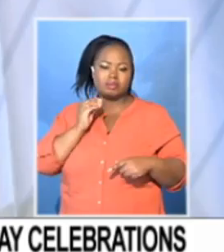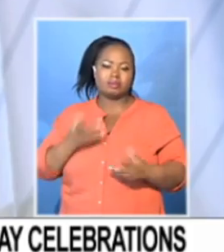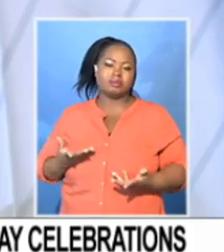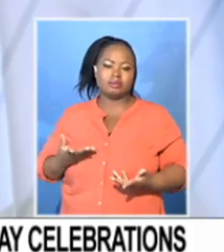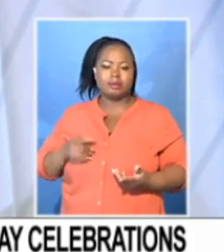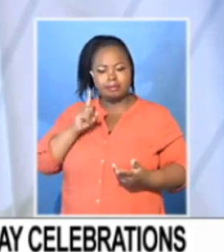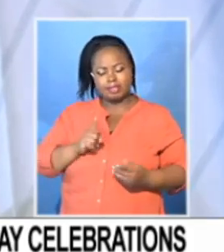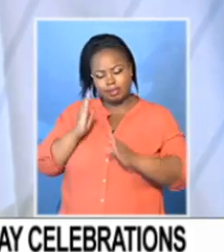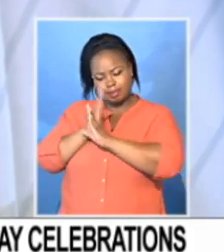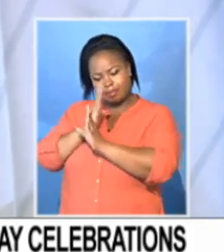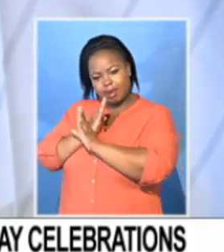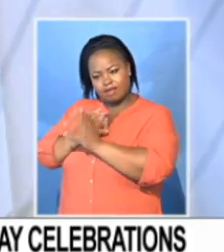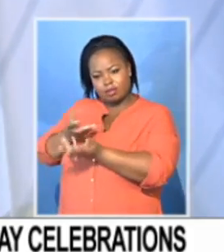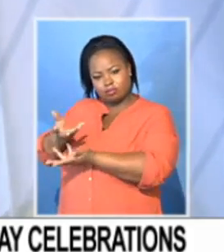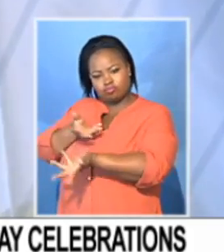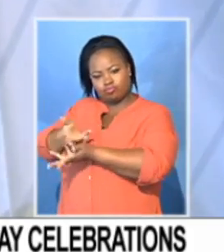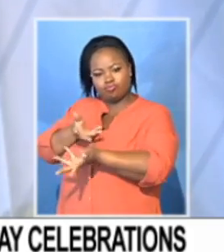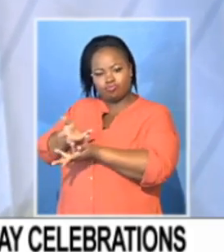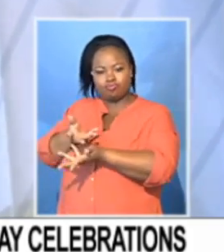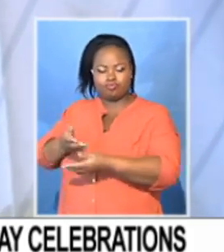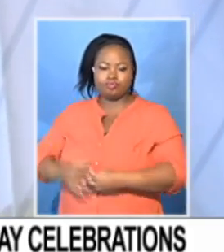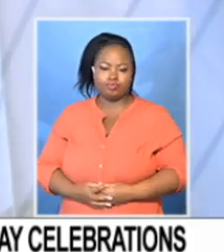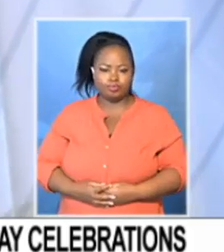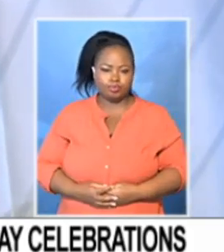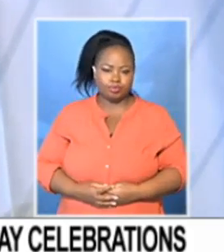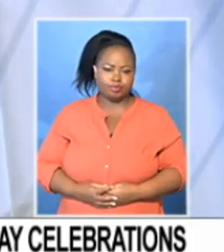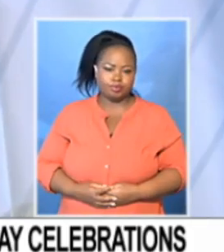taken in private.